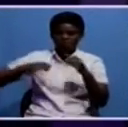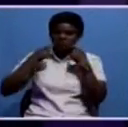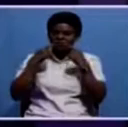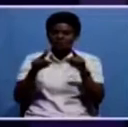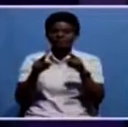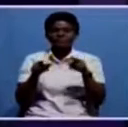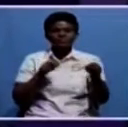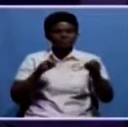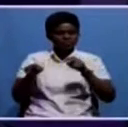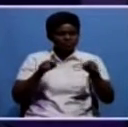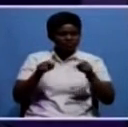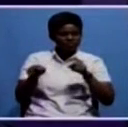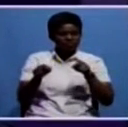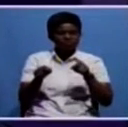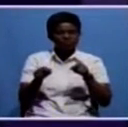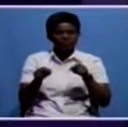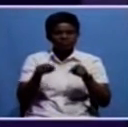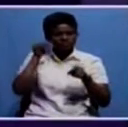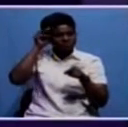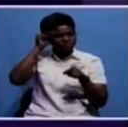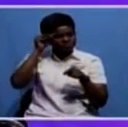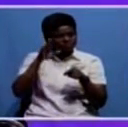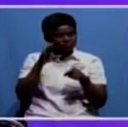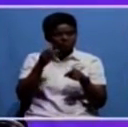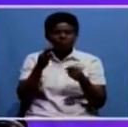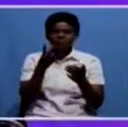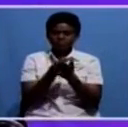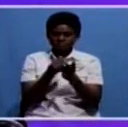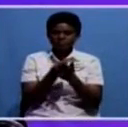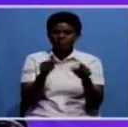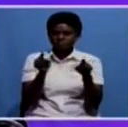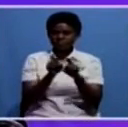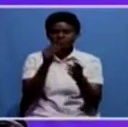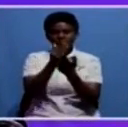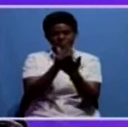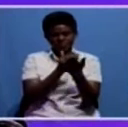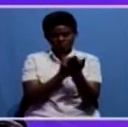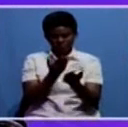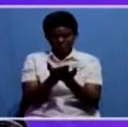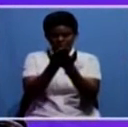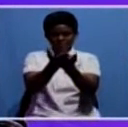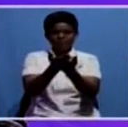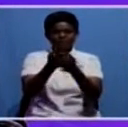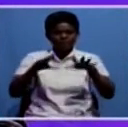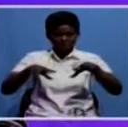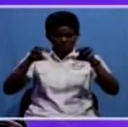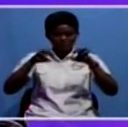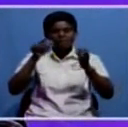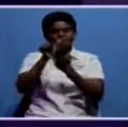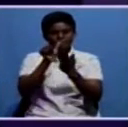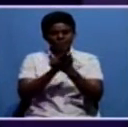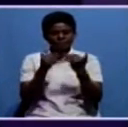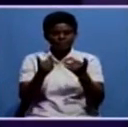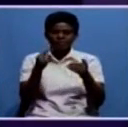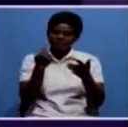austerity measures, and the promise was that the Minister of Finance was to take a list to cabinet to discuss the loans that you were cancelling out and